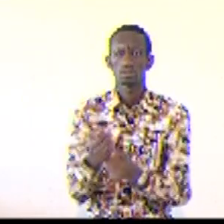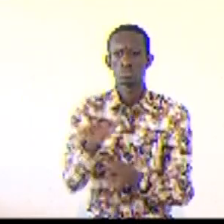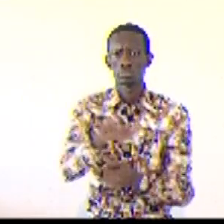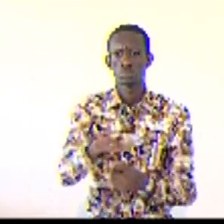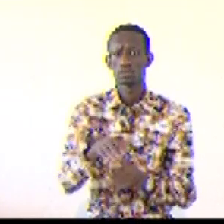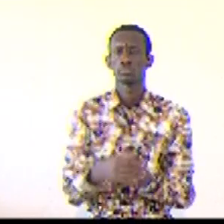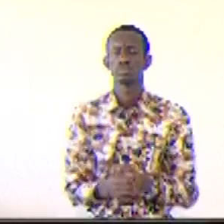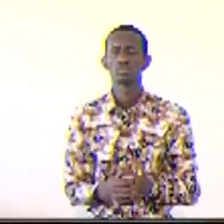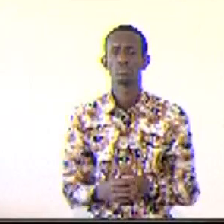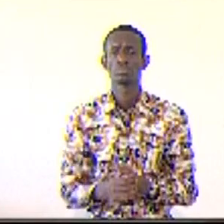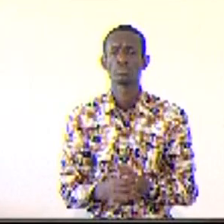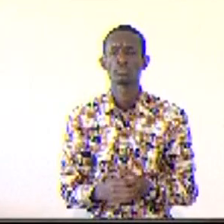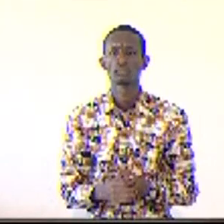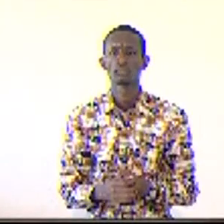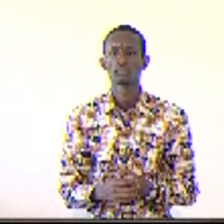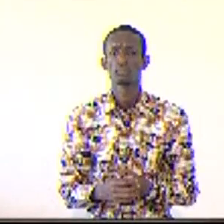place.